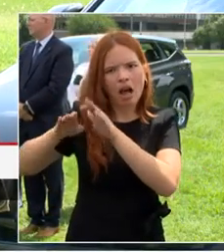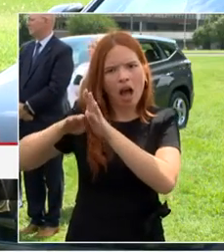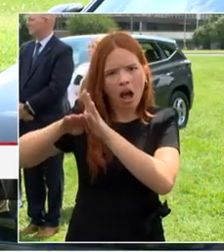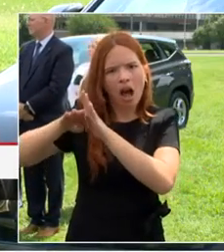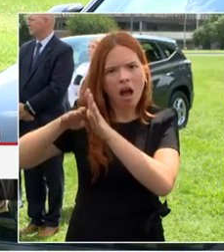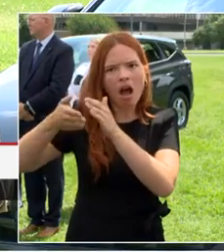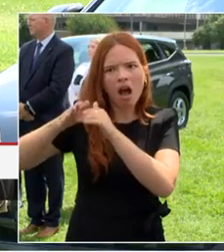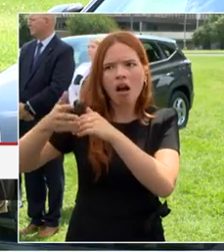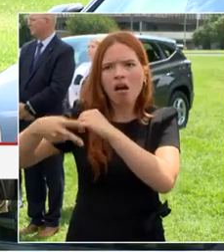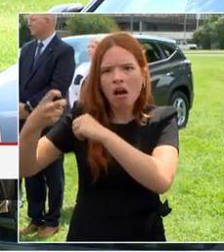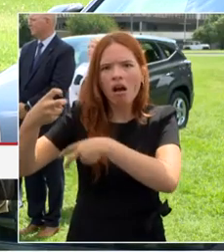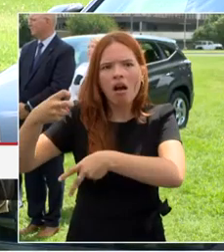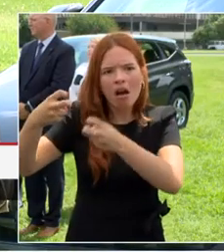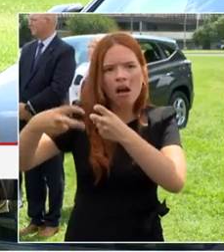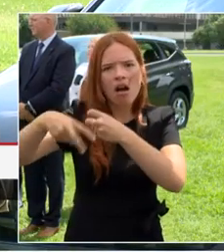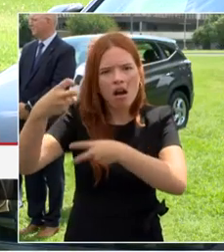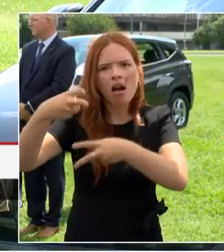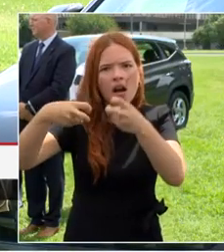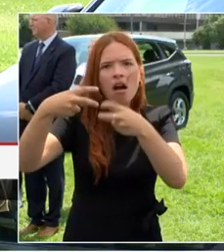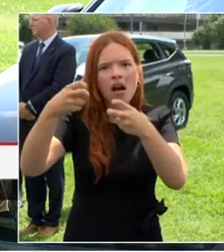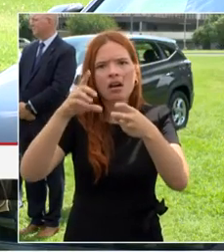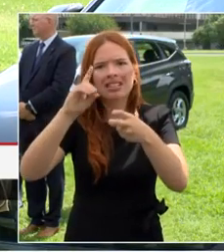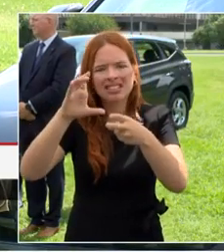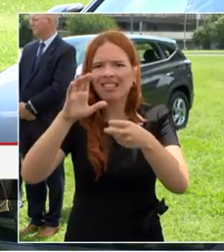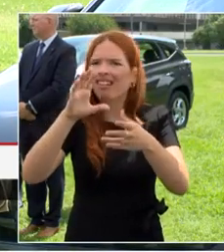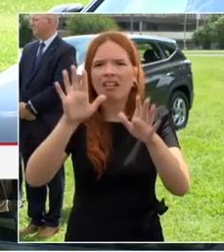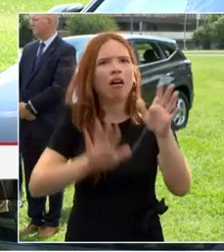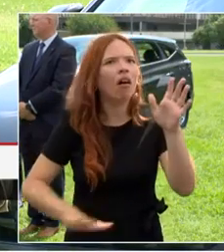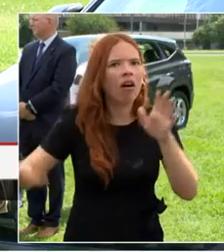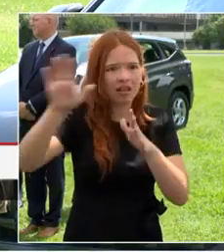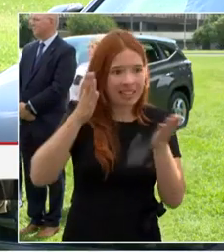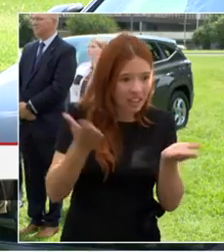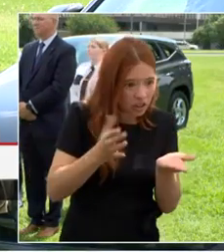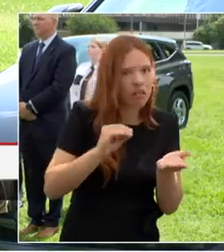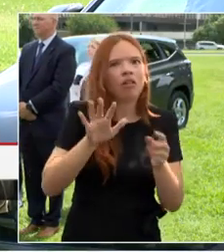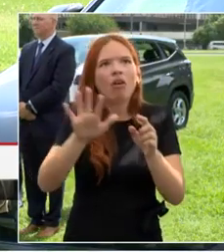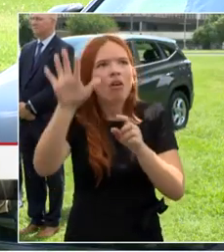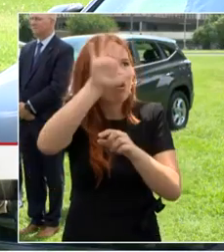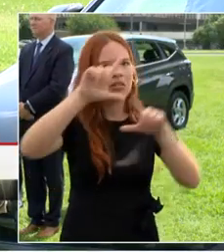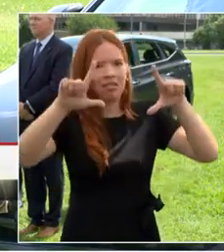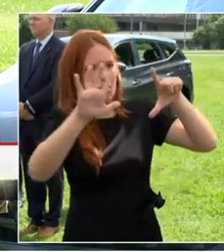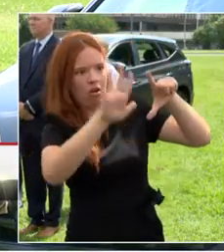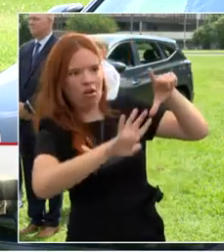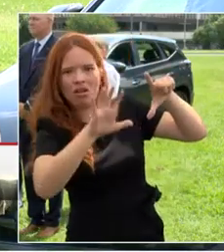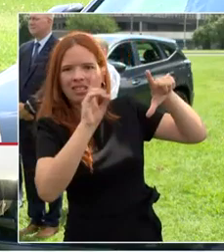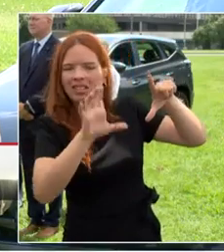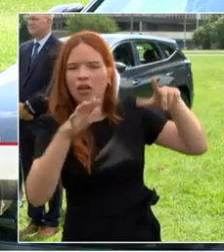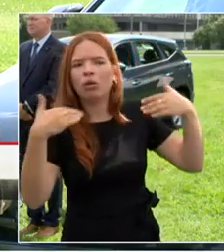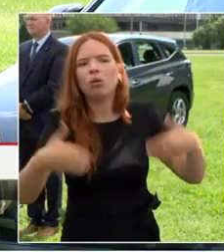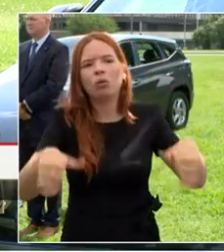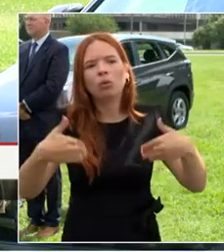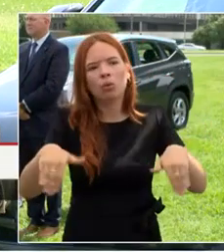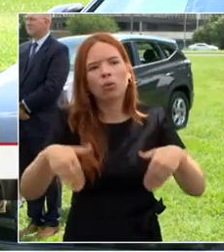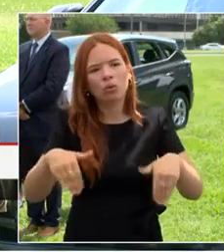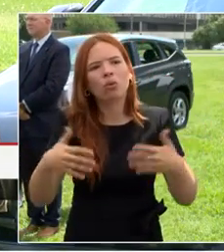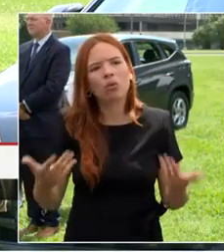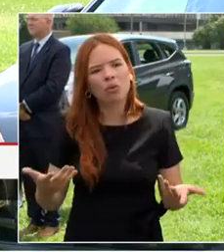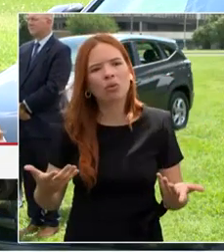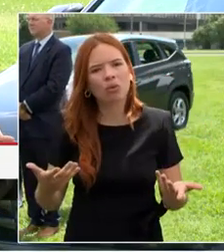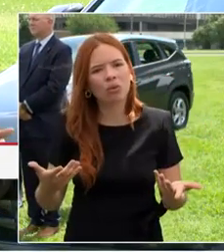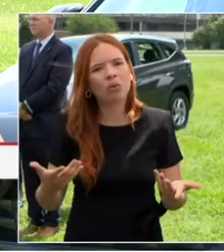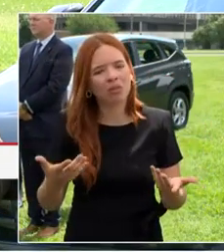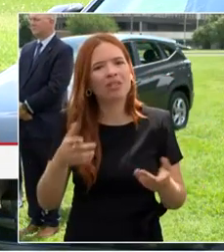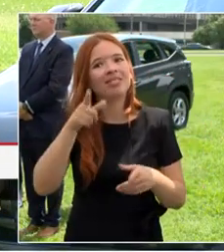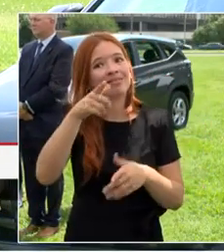been related to some very unfortunate social media trends about stealing cars.